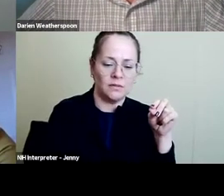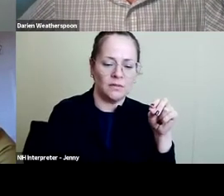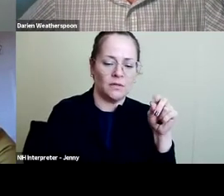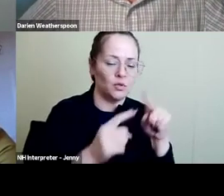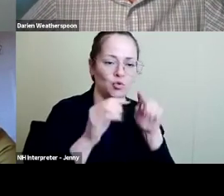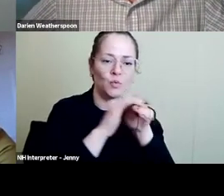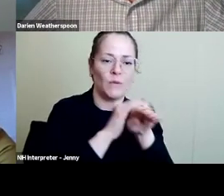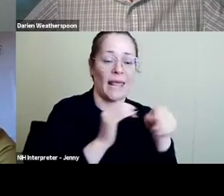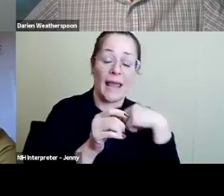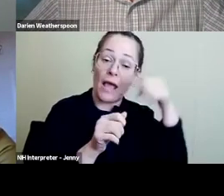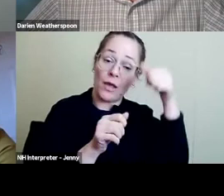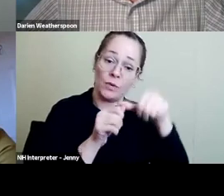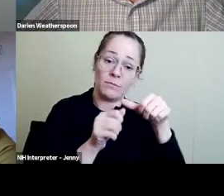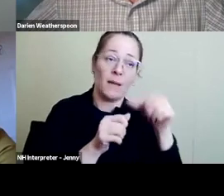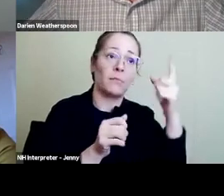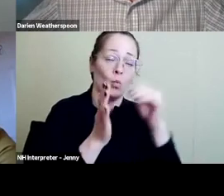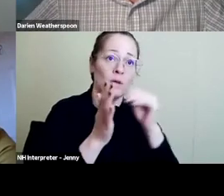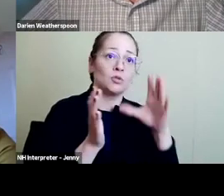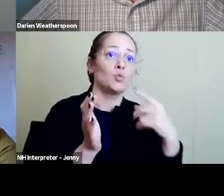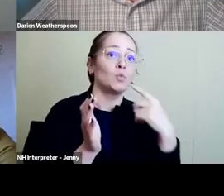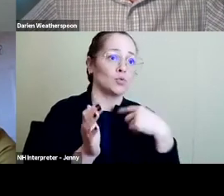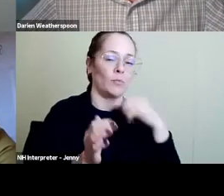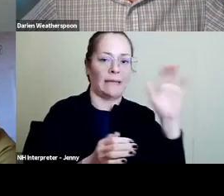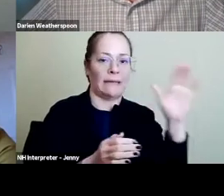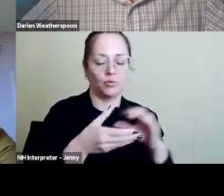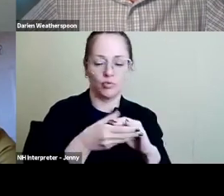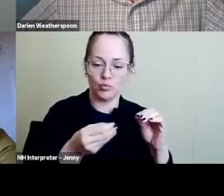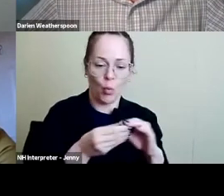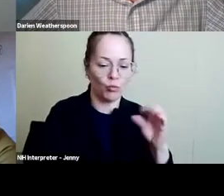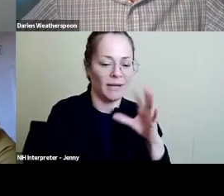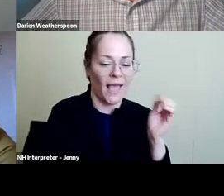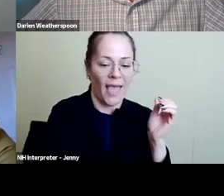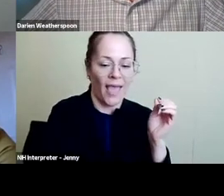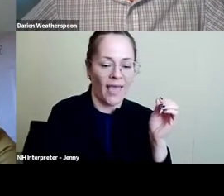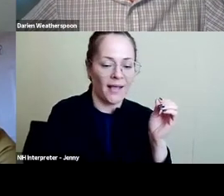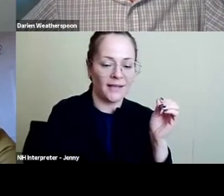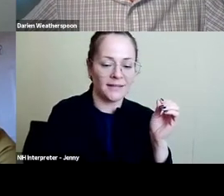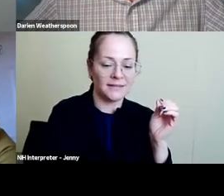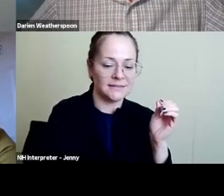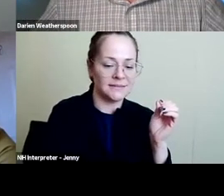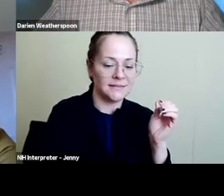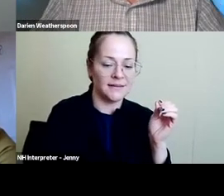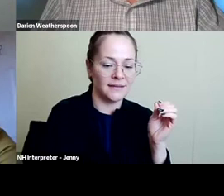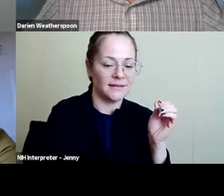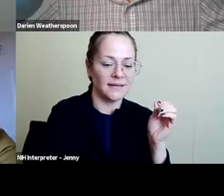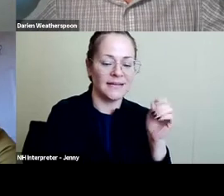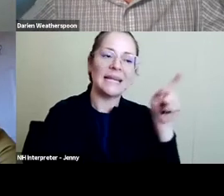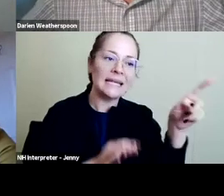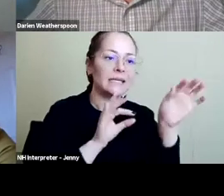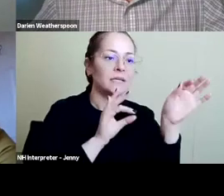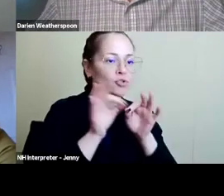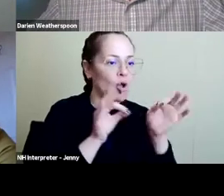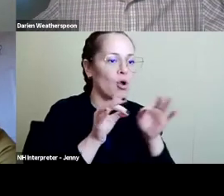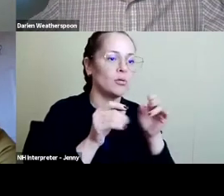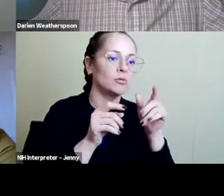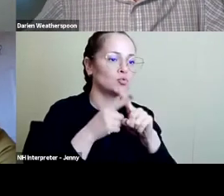remember one student in particular told me his story. And he just, and, you know, he talked to the admissions